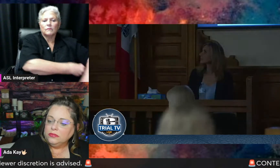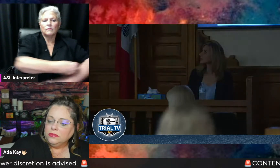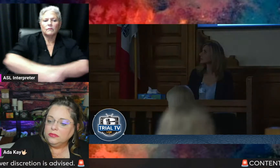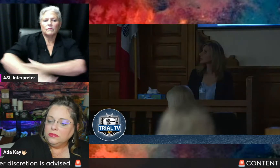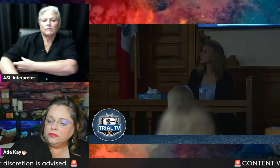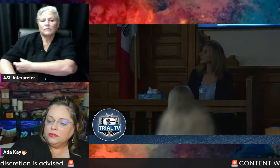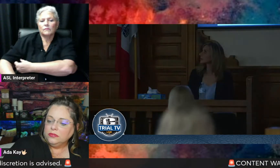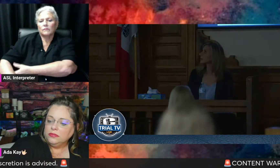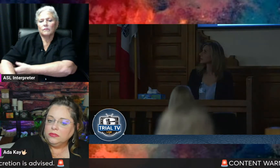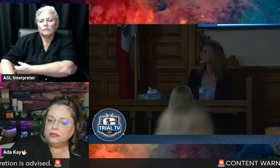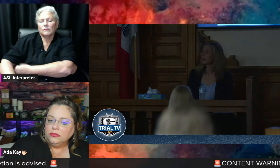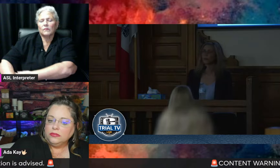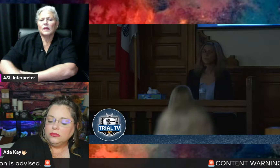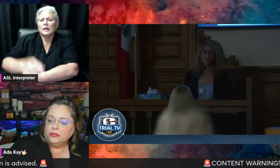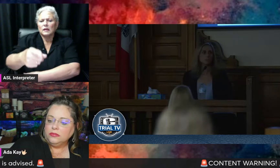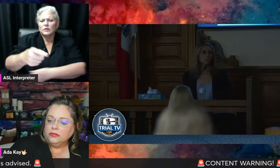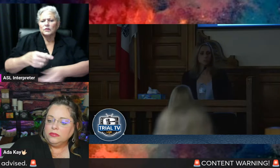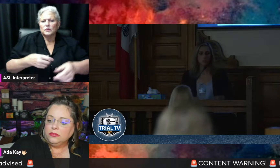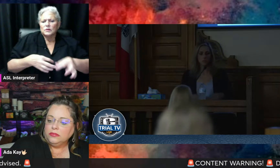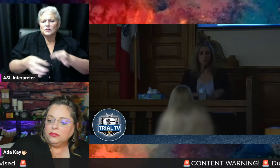Could you describe what that is?